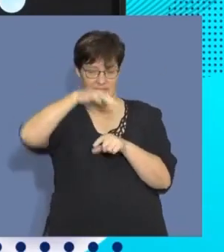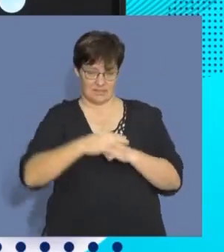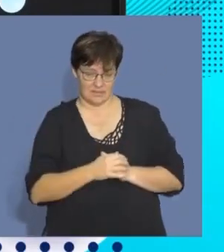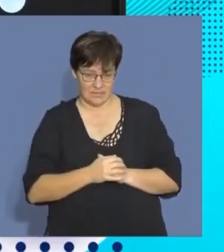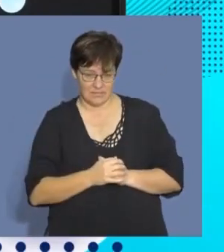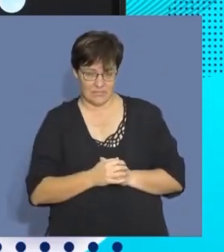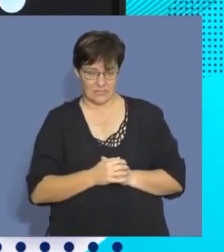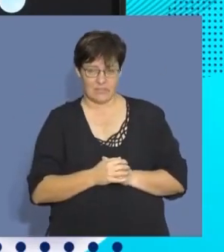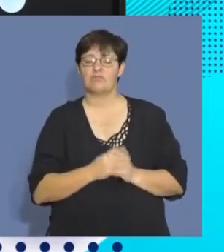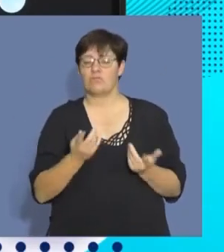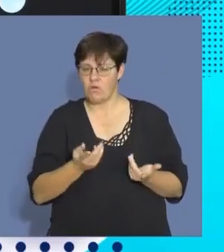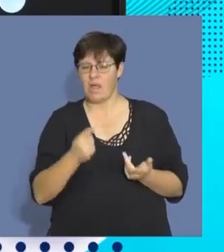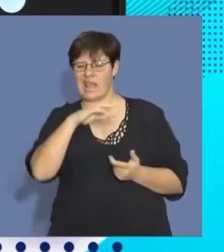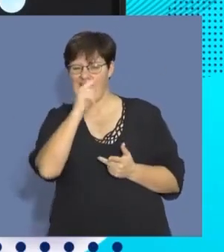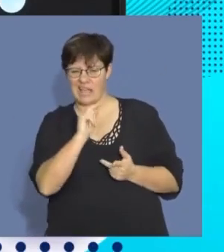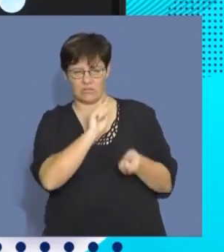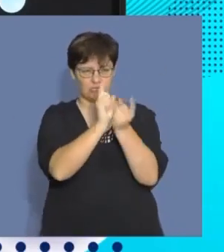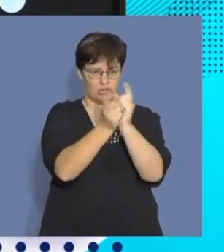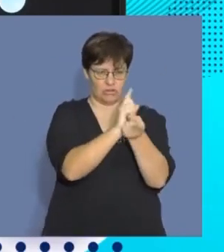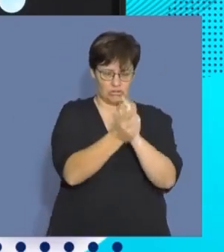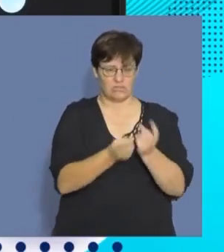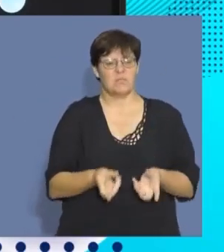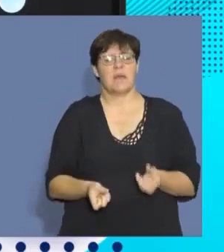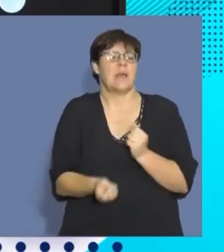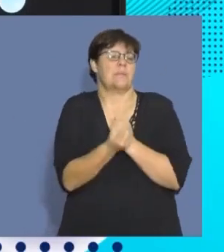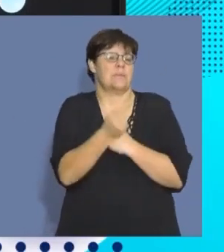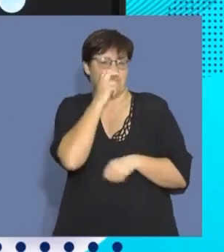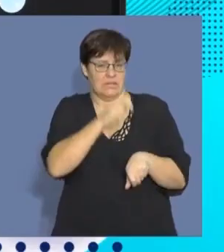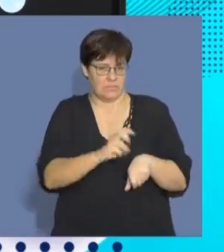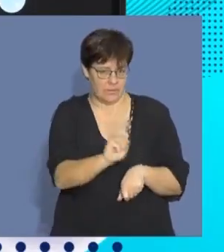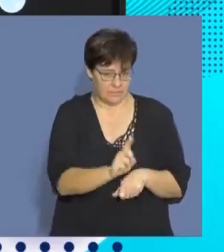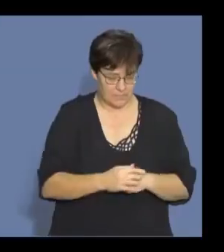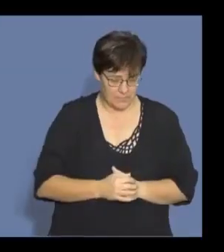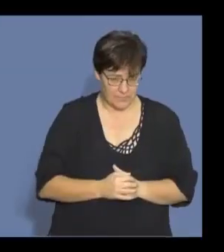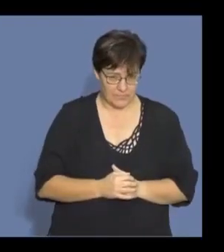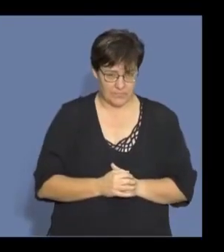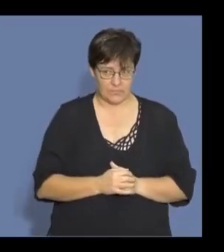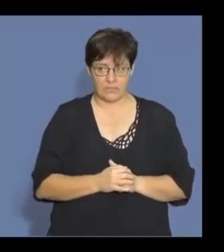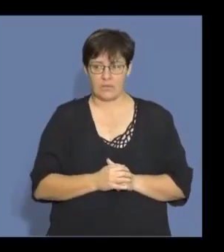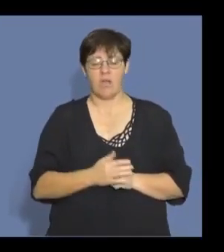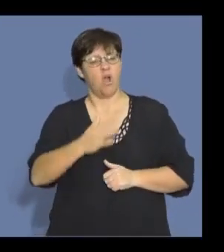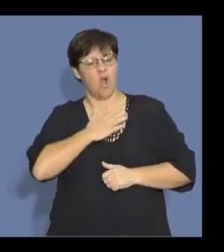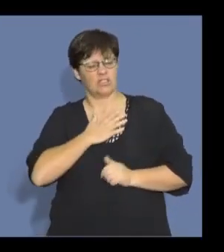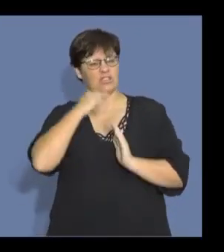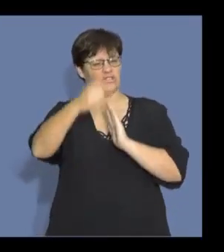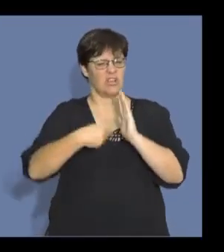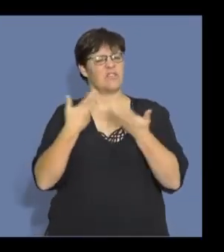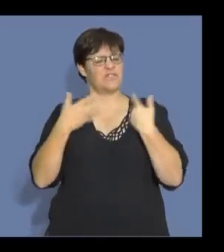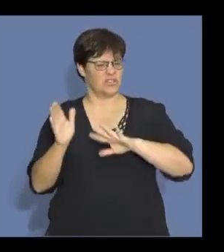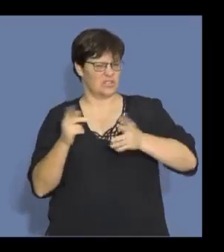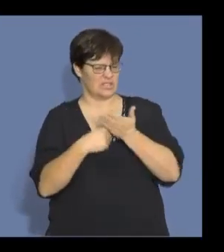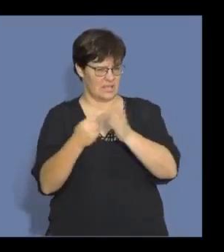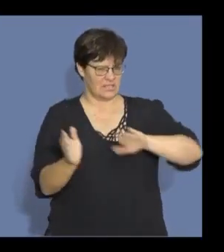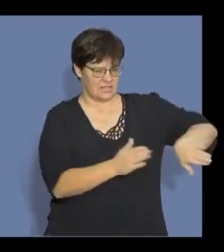the atmosphere in terms of the gases and other organisms. The oxygen cycle, we've discussed this in the past, is